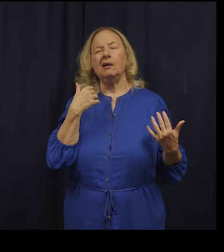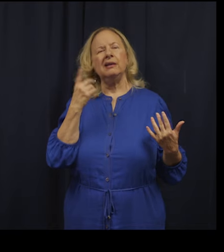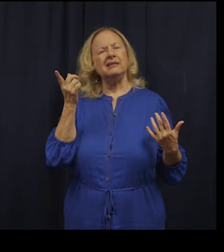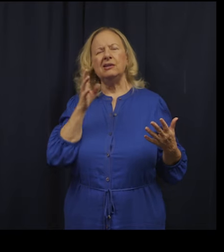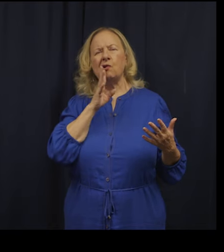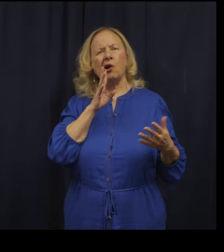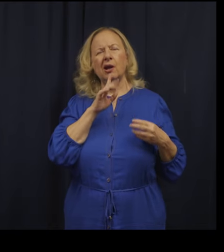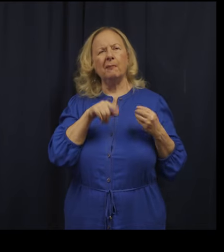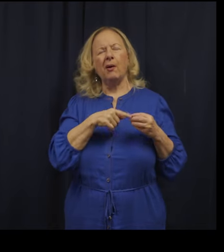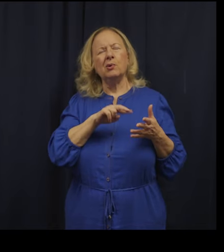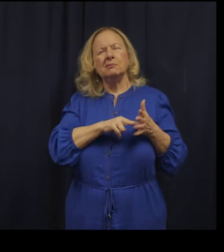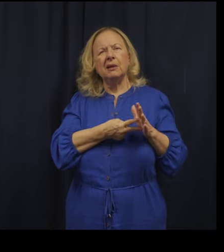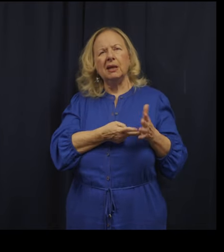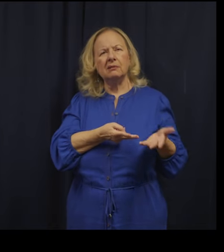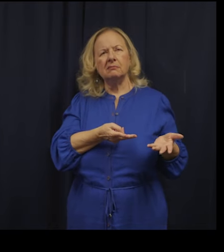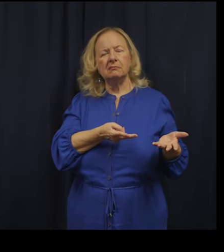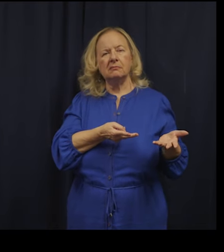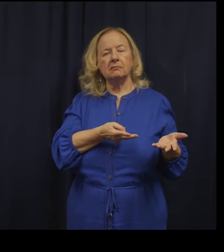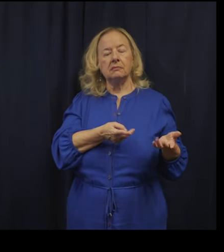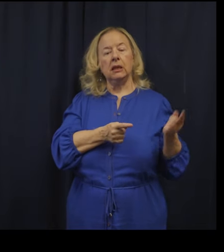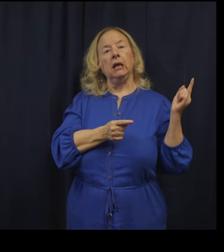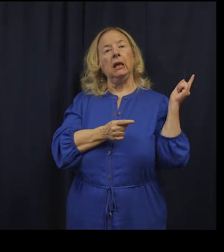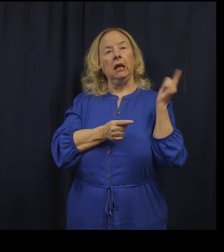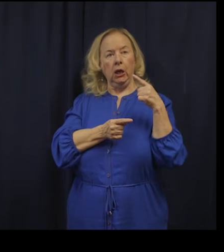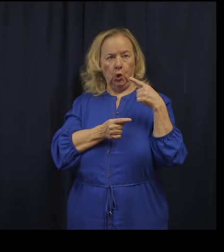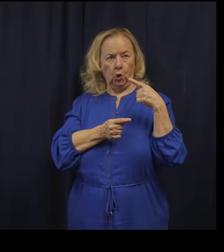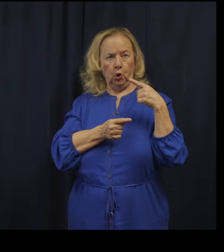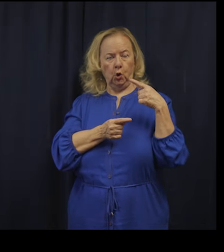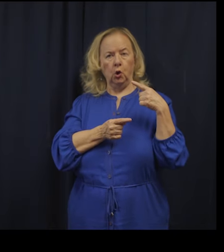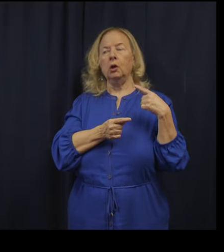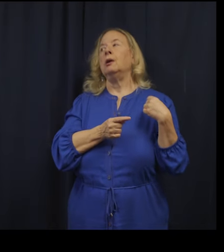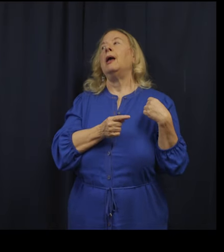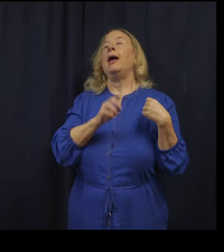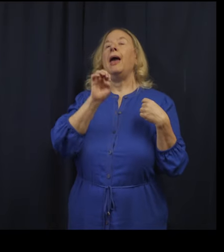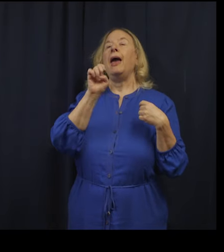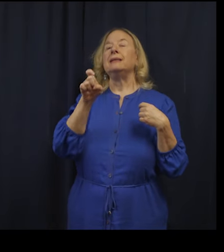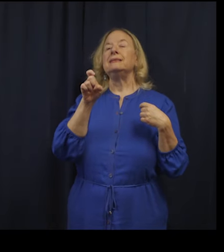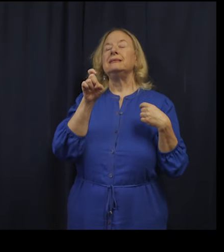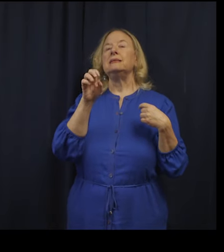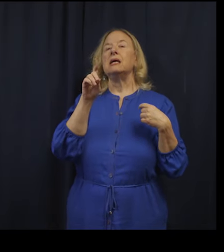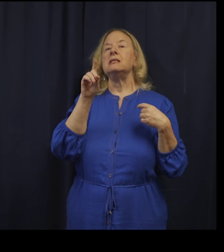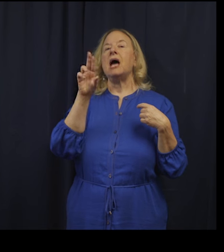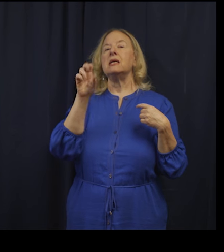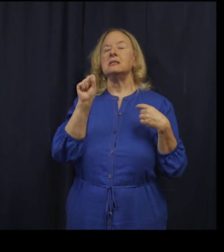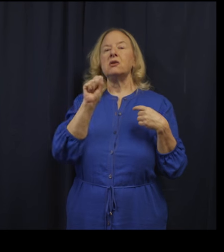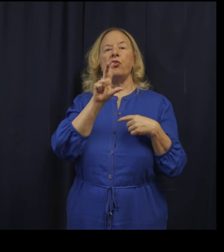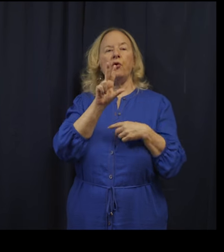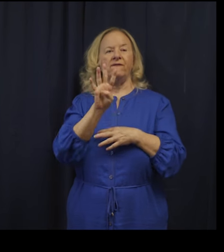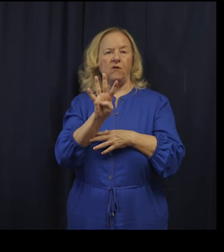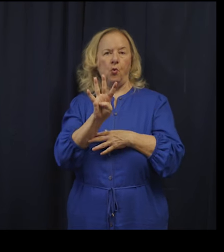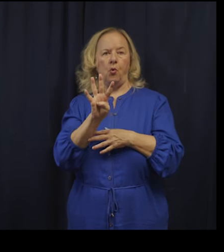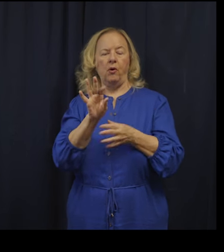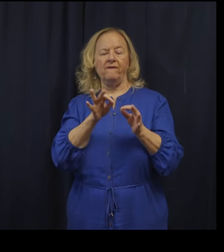he talking about. Well, let me show you here. This is Exodus 34, verse